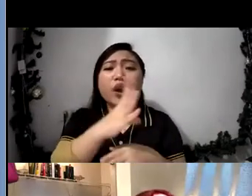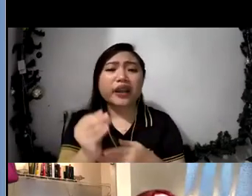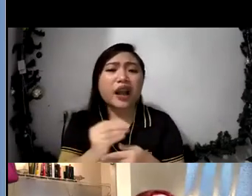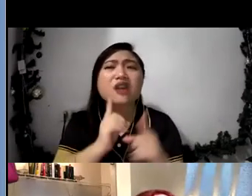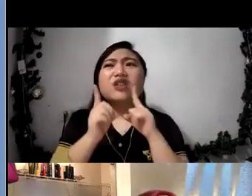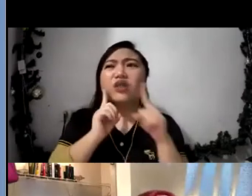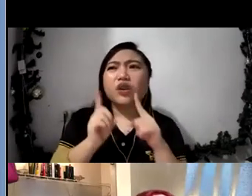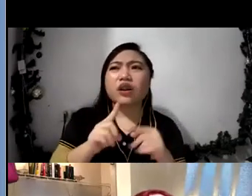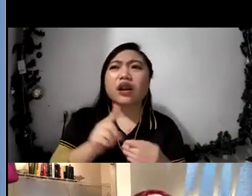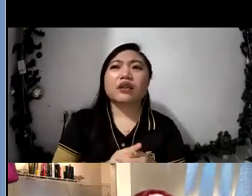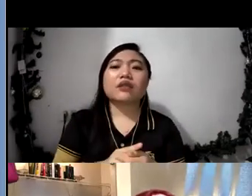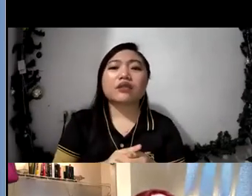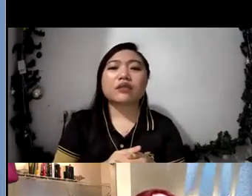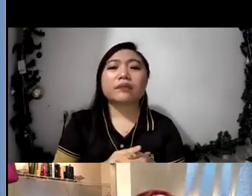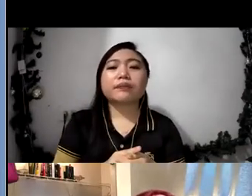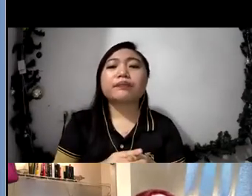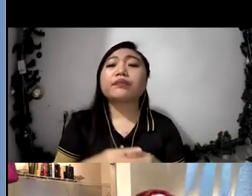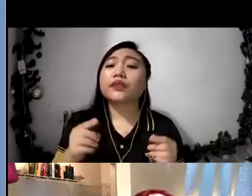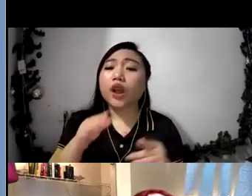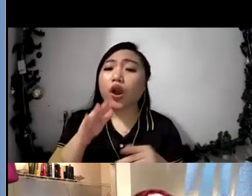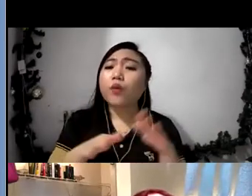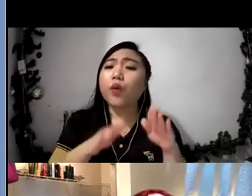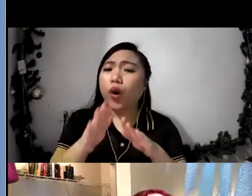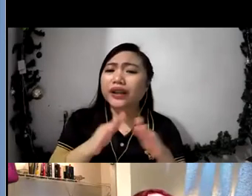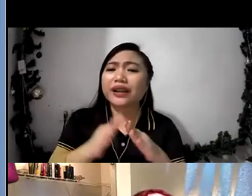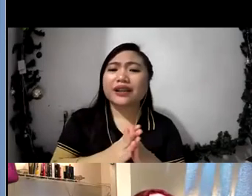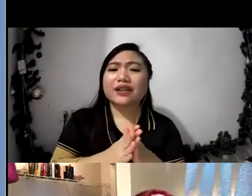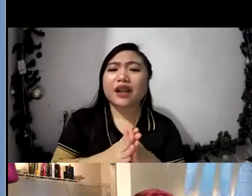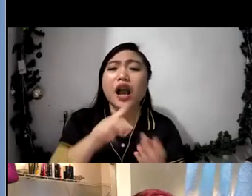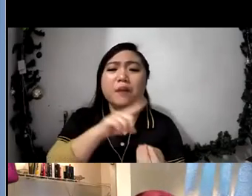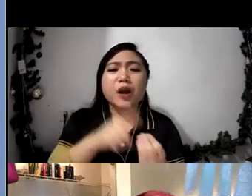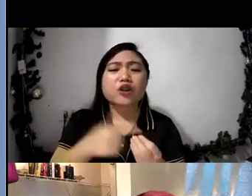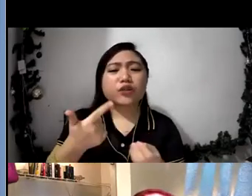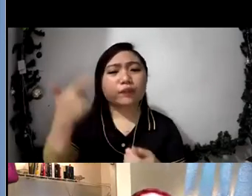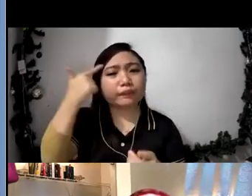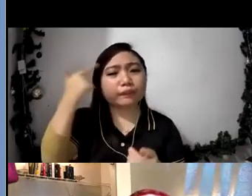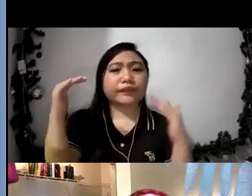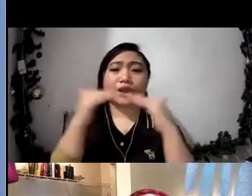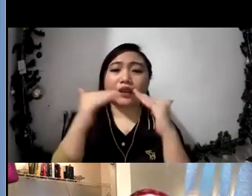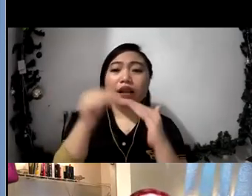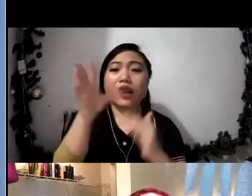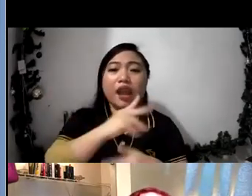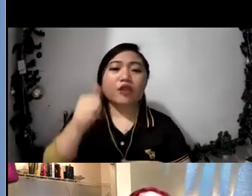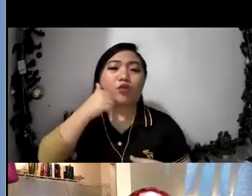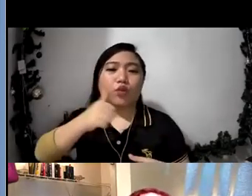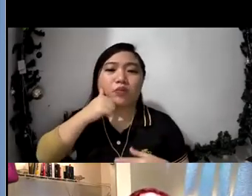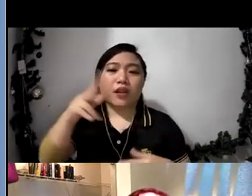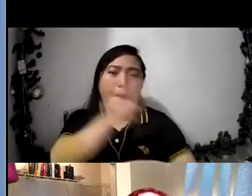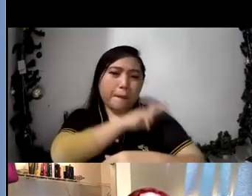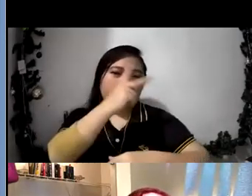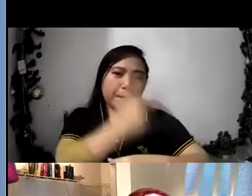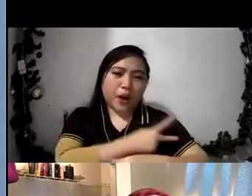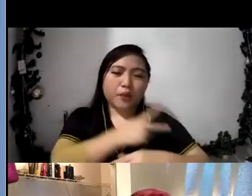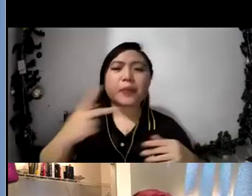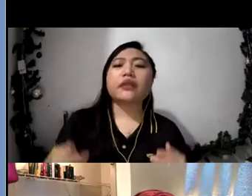talk to God mainstreaming, walking our talk in the promotion of gender equality and women empowerment. What does it really mean to us?